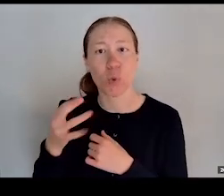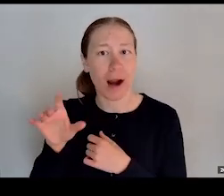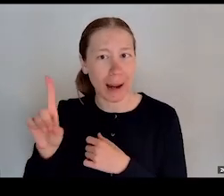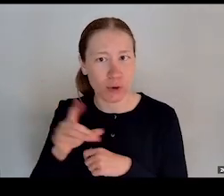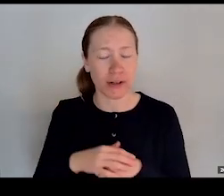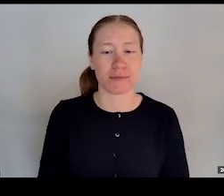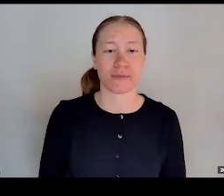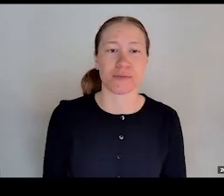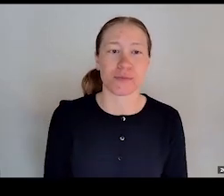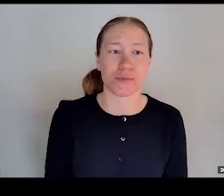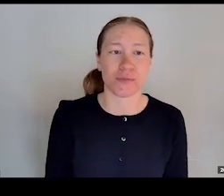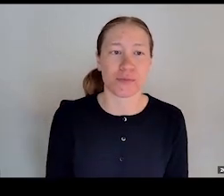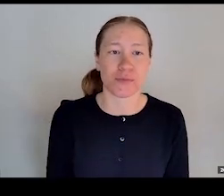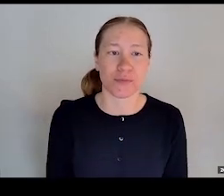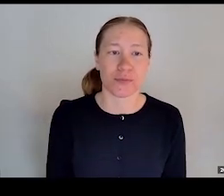or event.